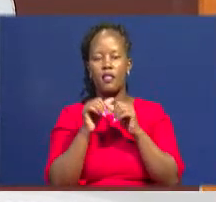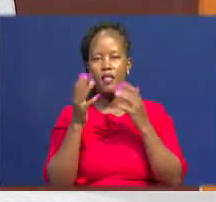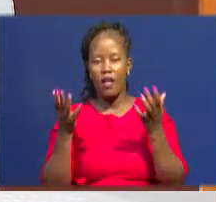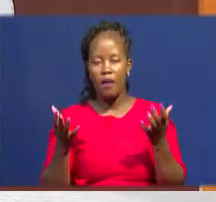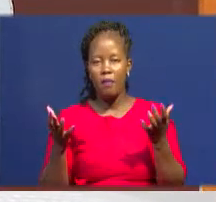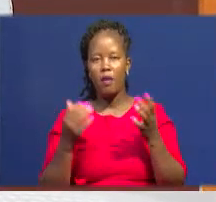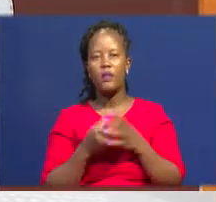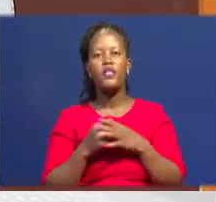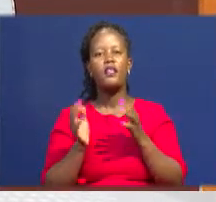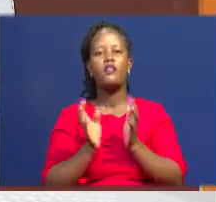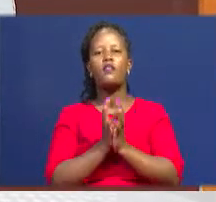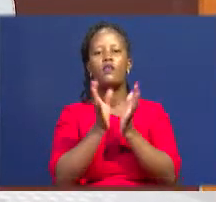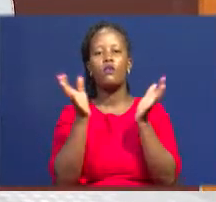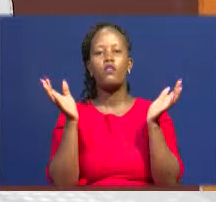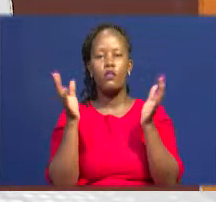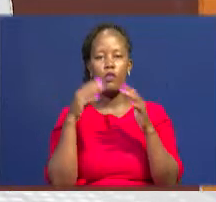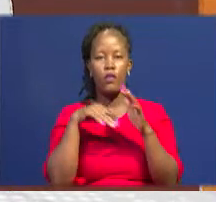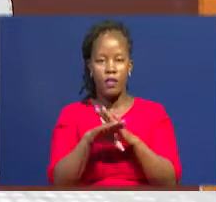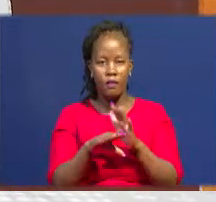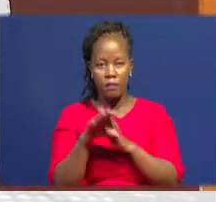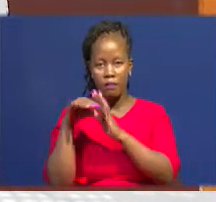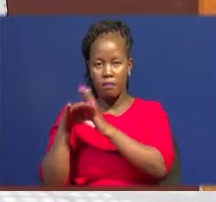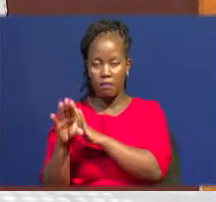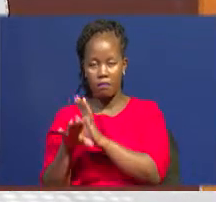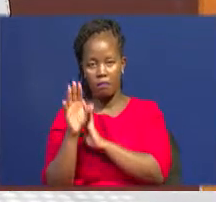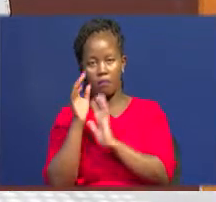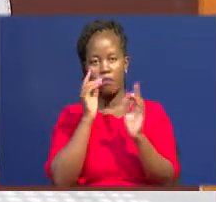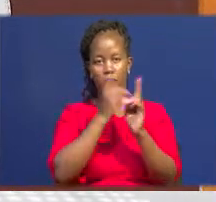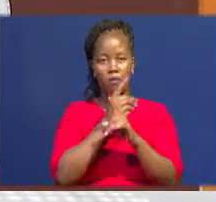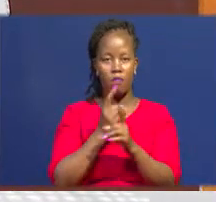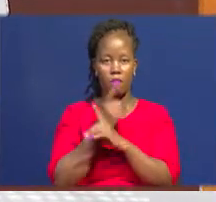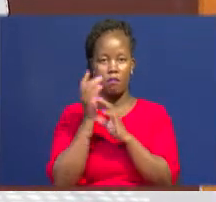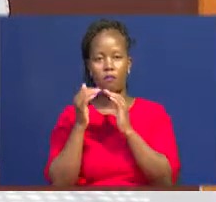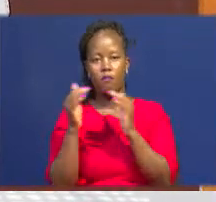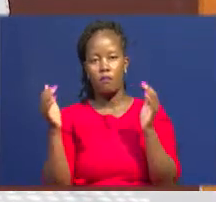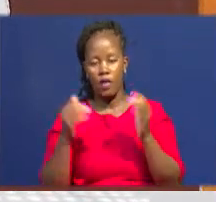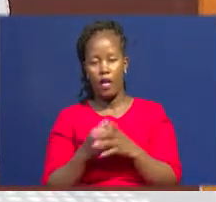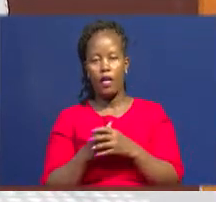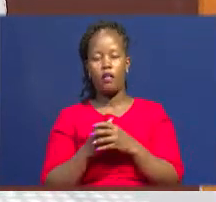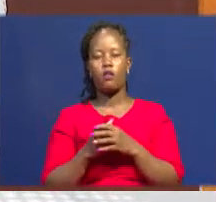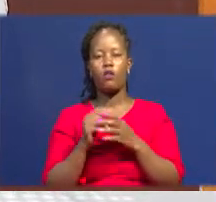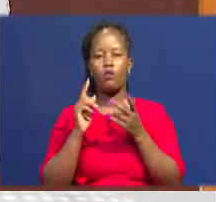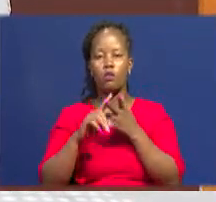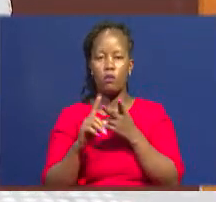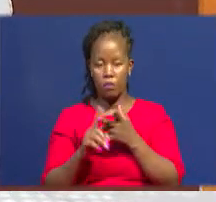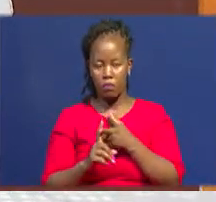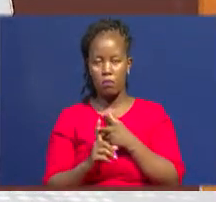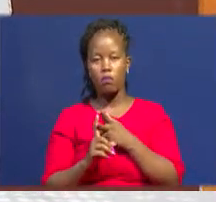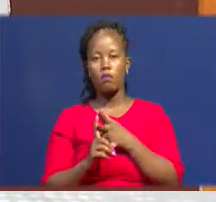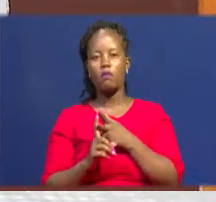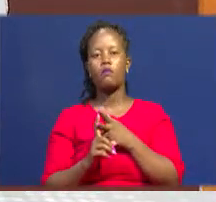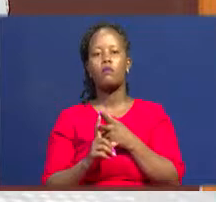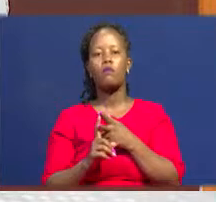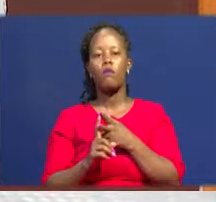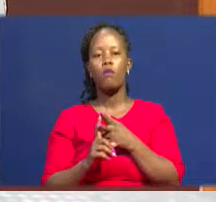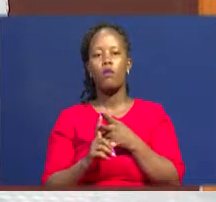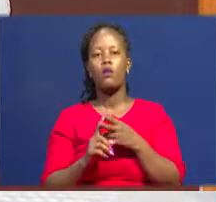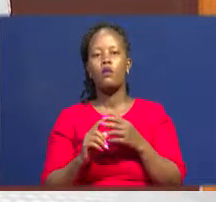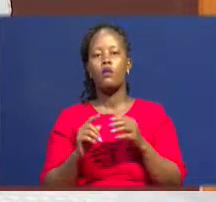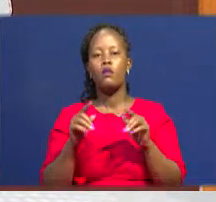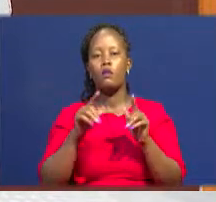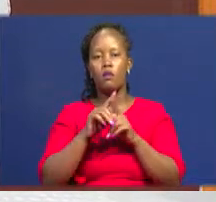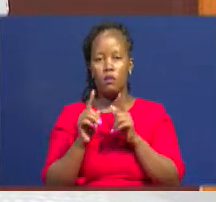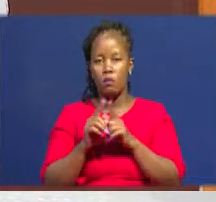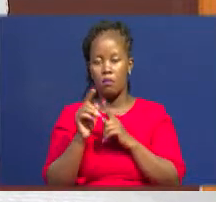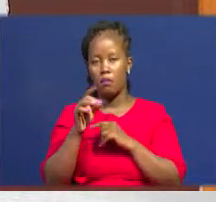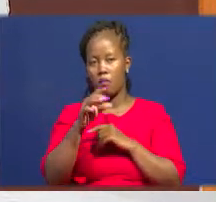of public access to rally stages leading to a red flag or a closure of a stage, as you've seen in other